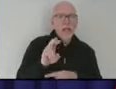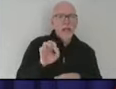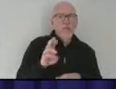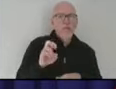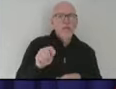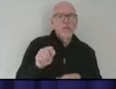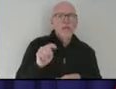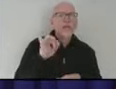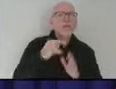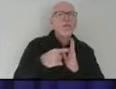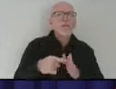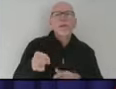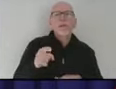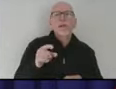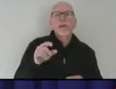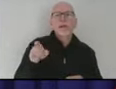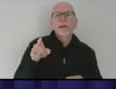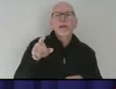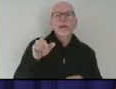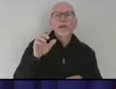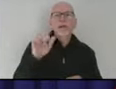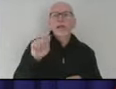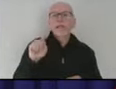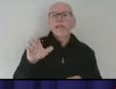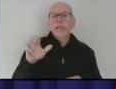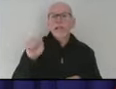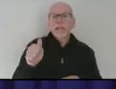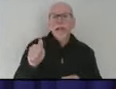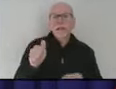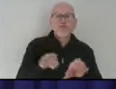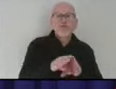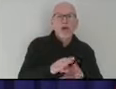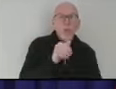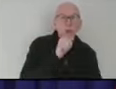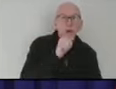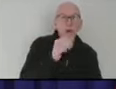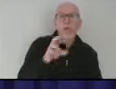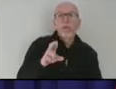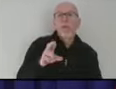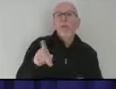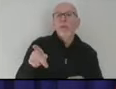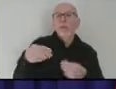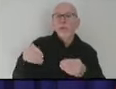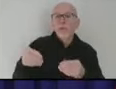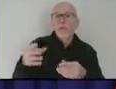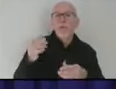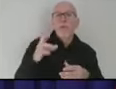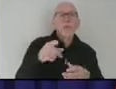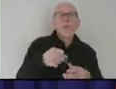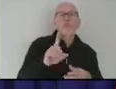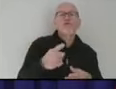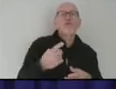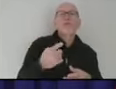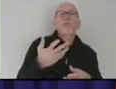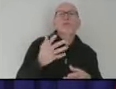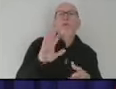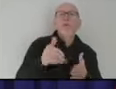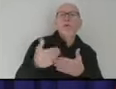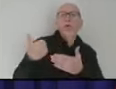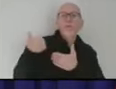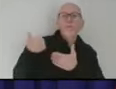instance, ATC shutting down a bar or pulling a retail certificate, or are you just really dumping all of that on